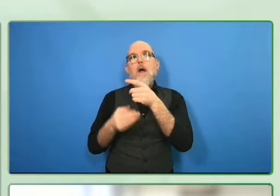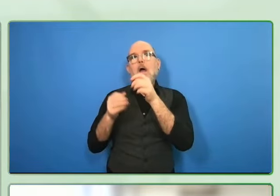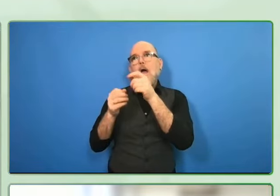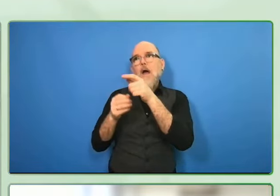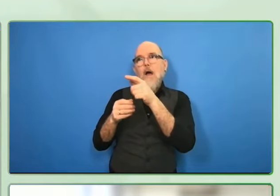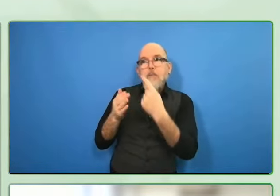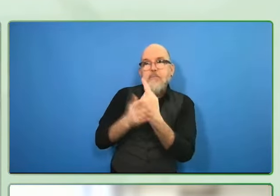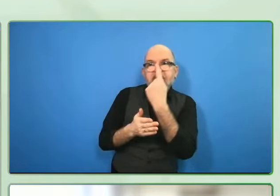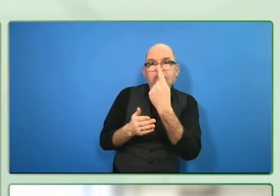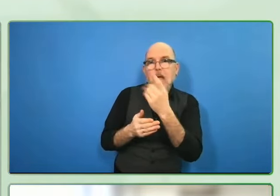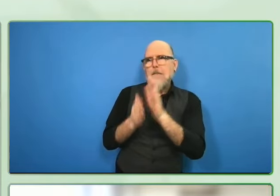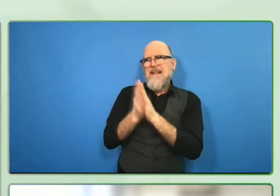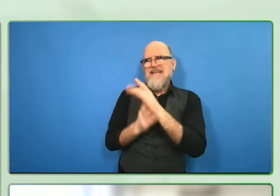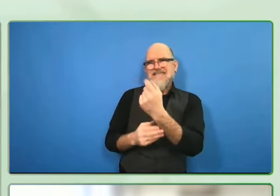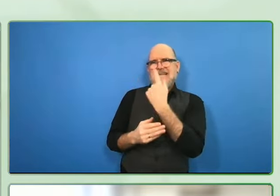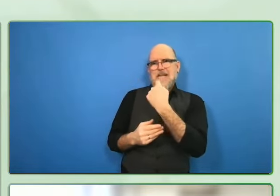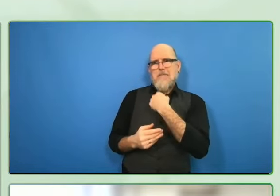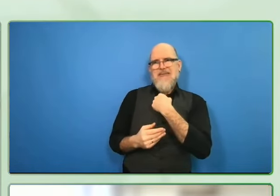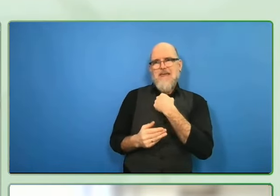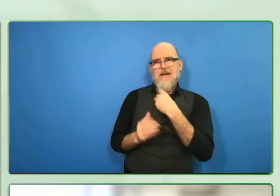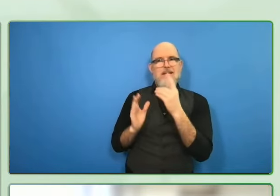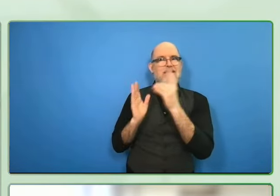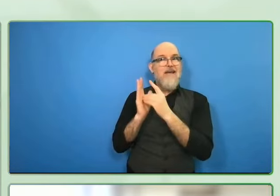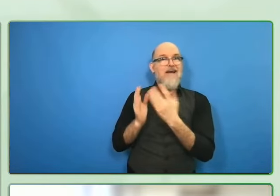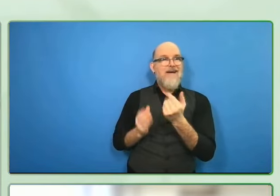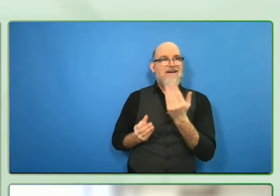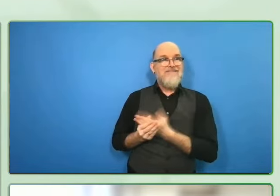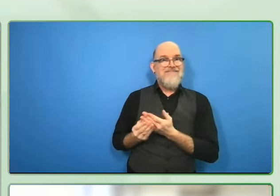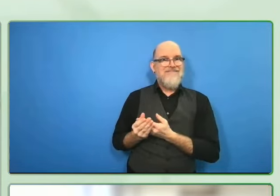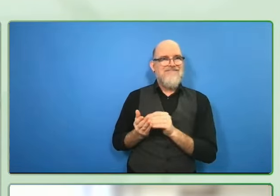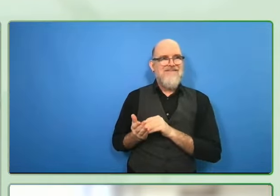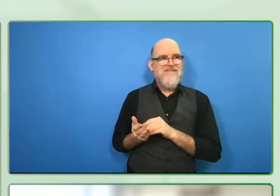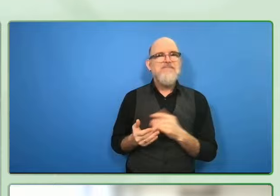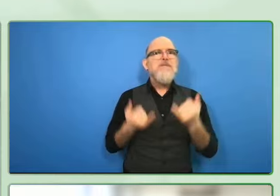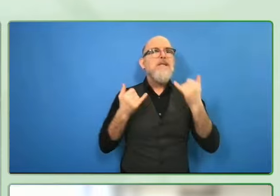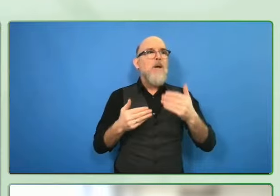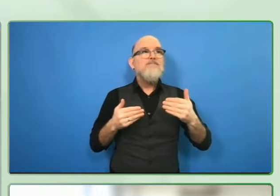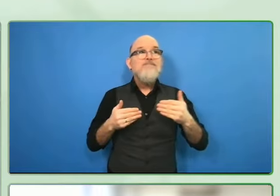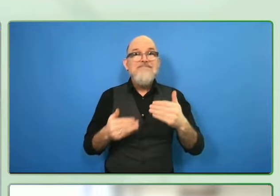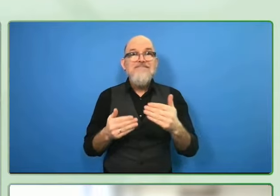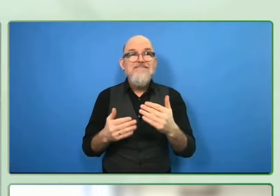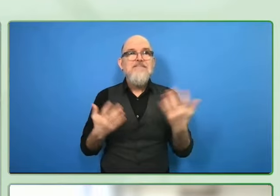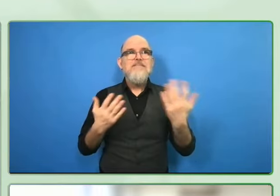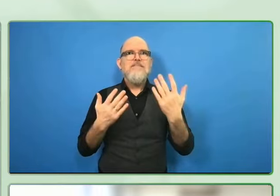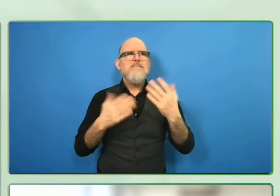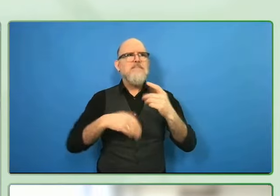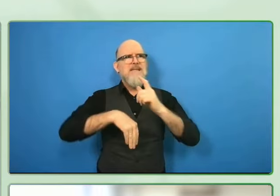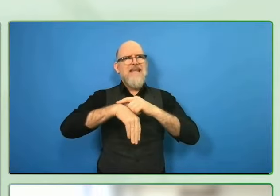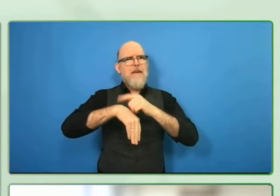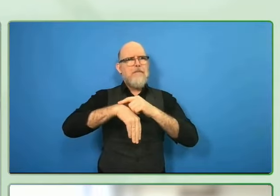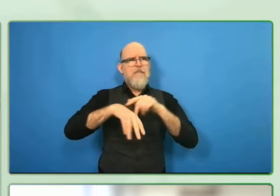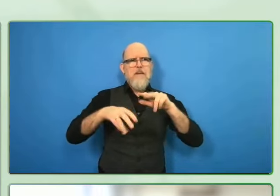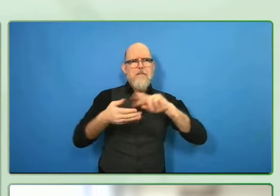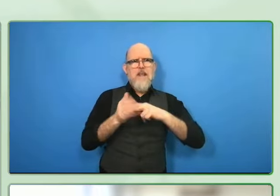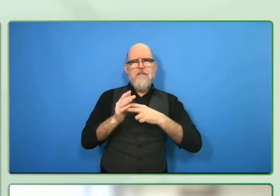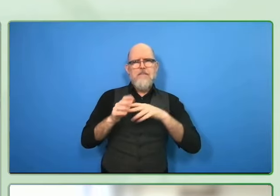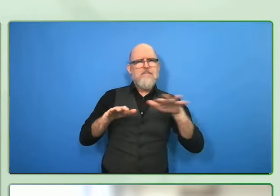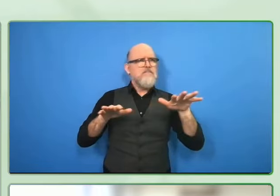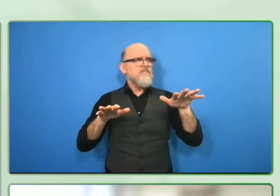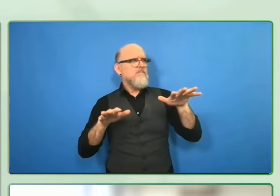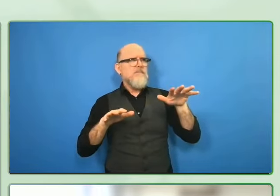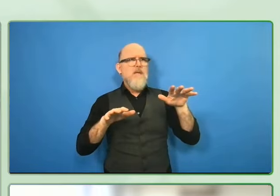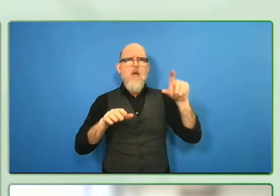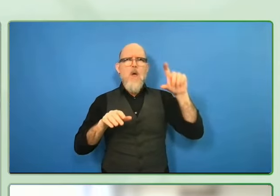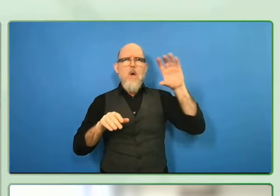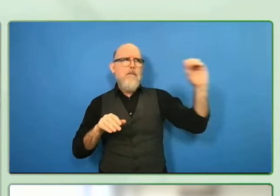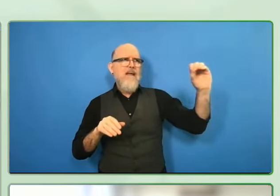saying at the moment in many companies, the focus is compliance. And yet actually what we're up